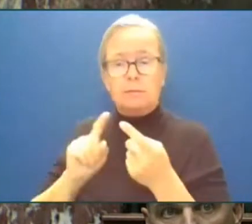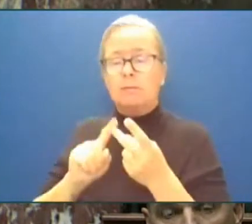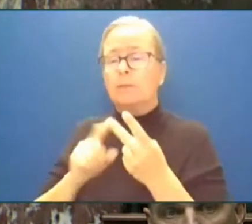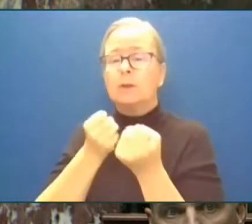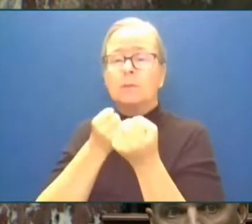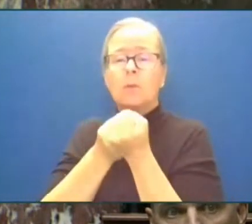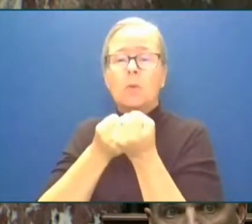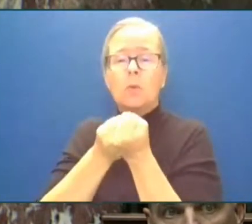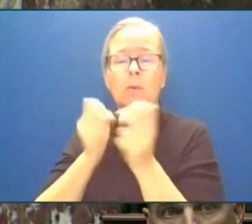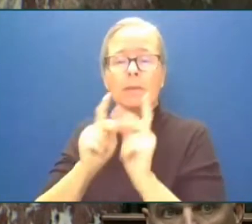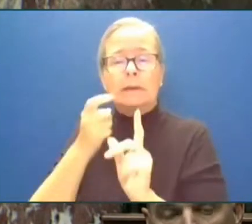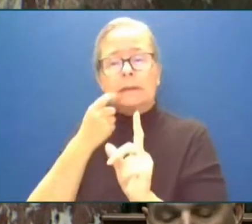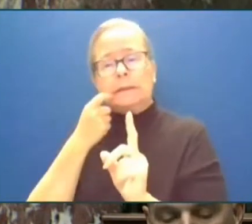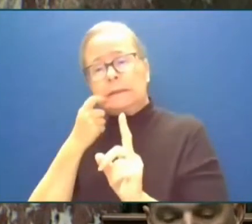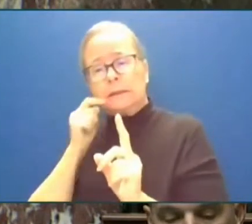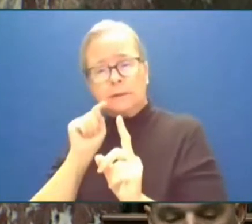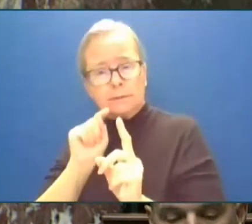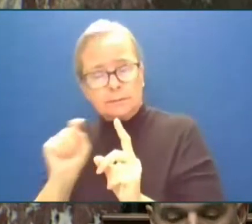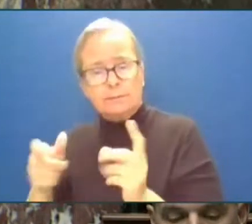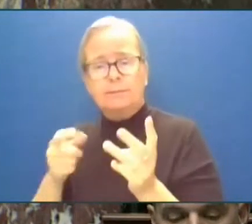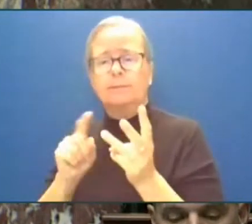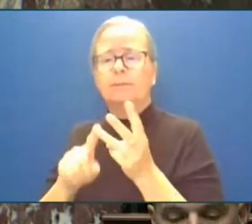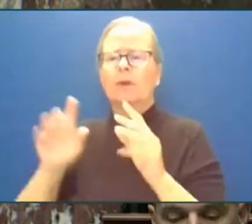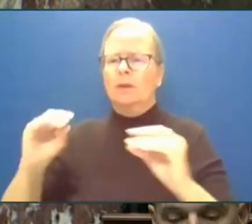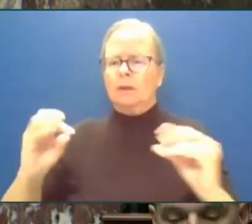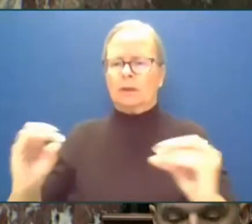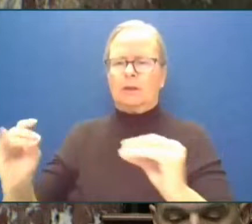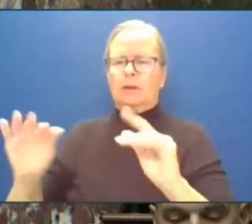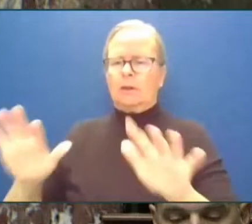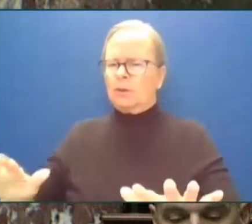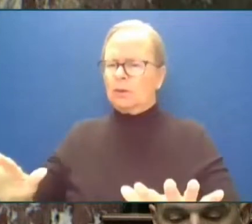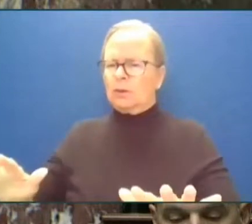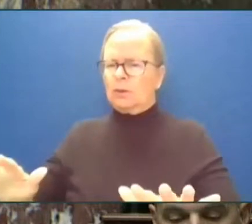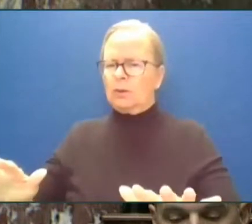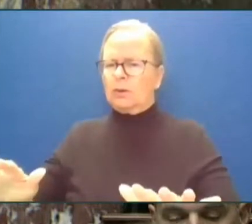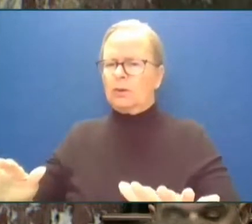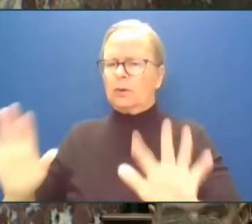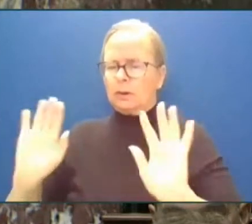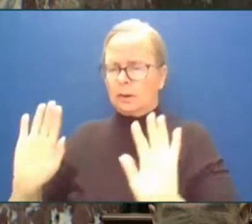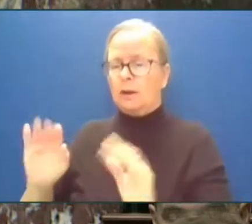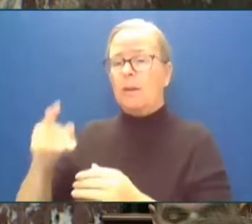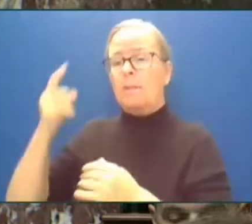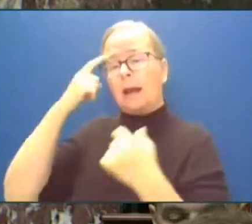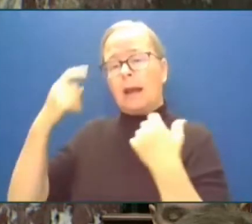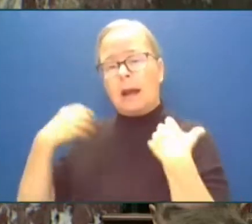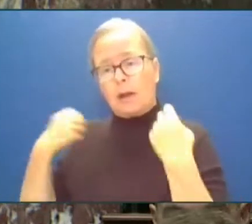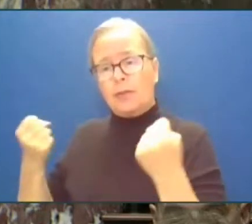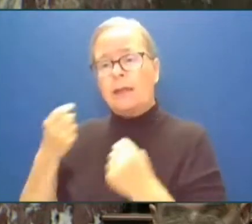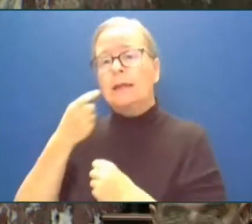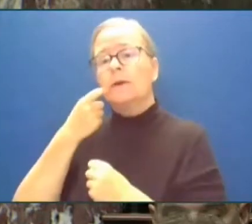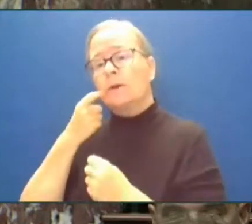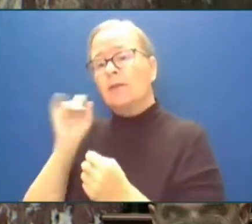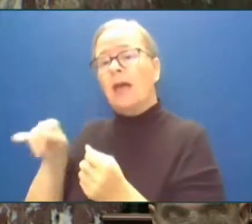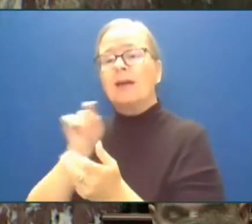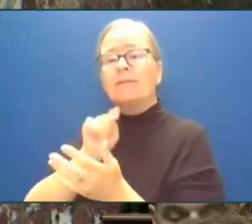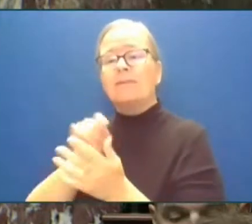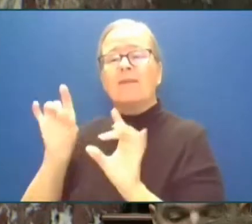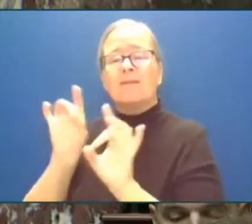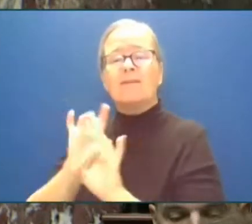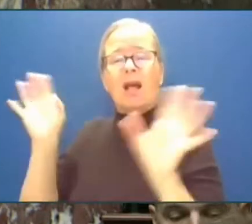Speaker, Members. of some of the violence that is occurring, the violence to which other members across the way have